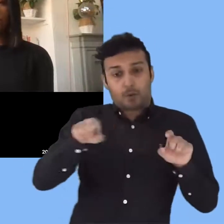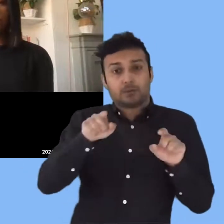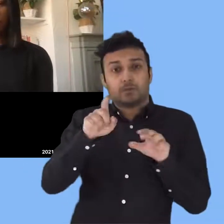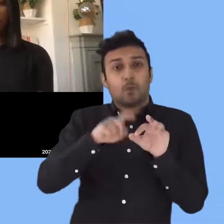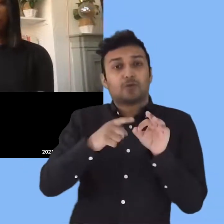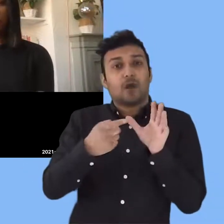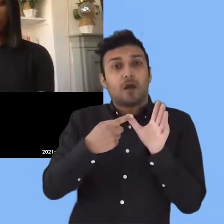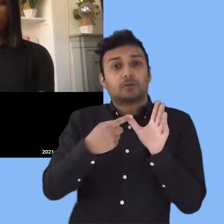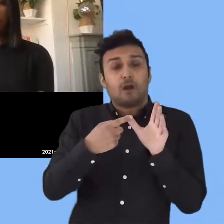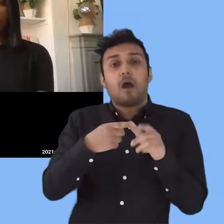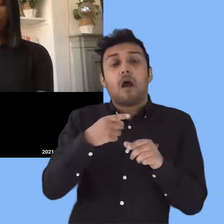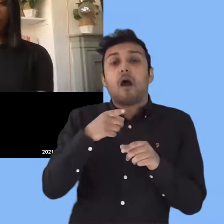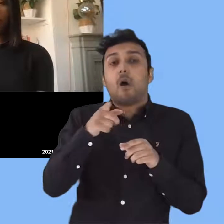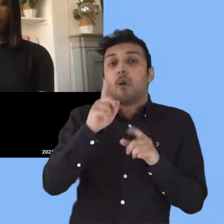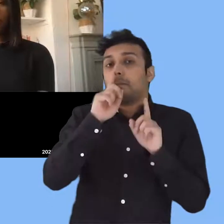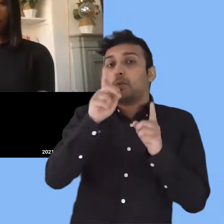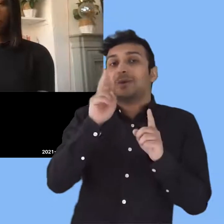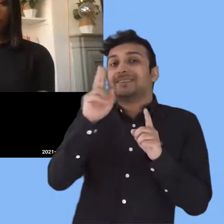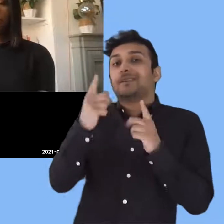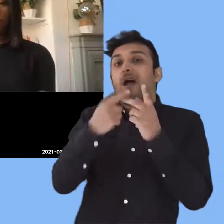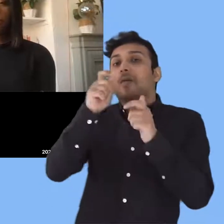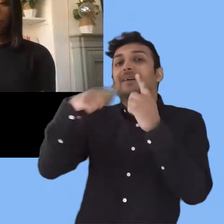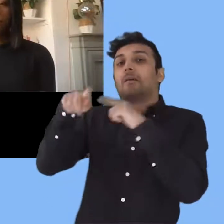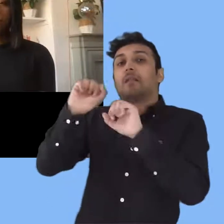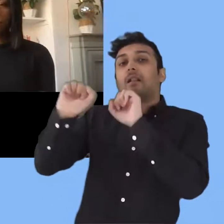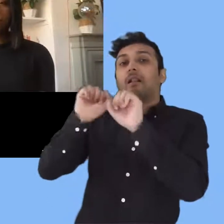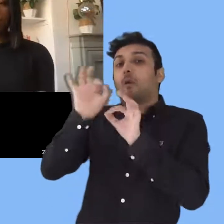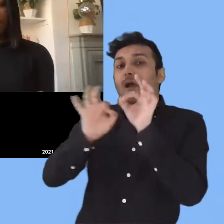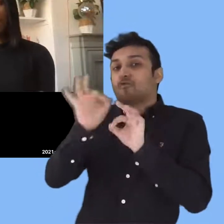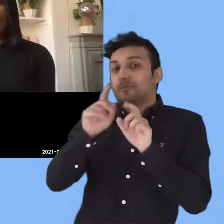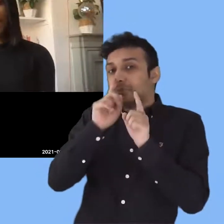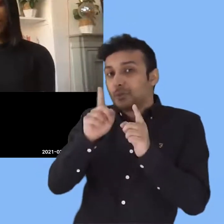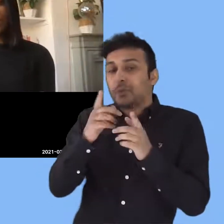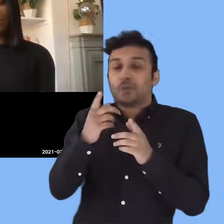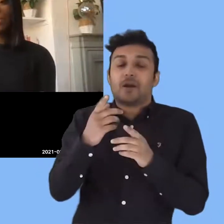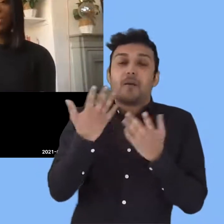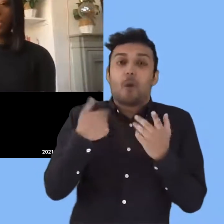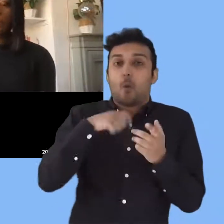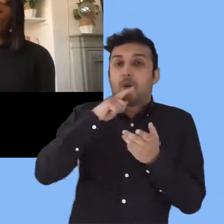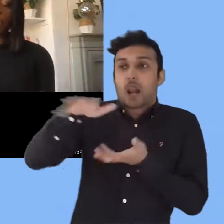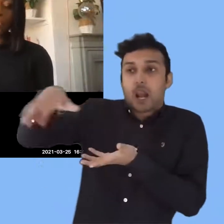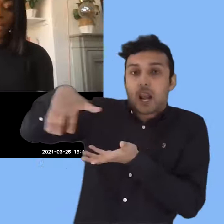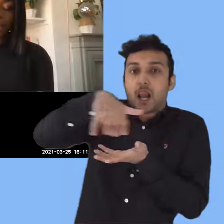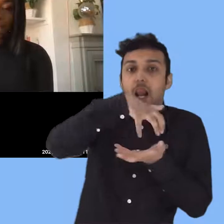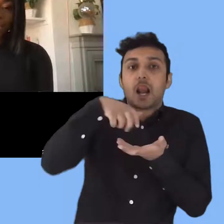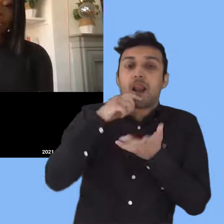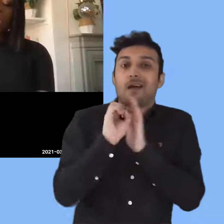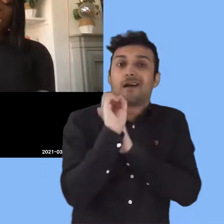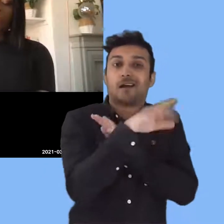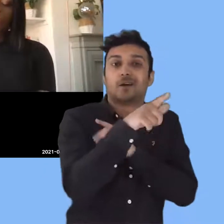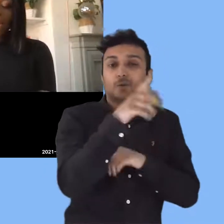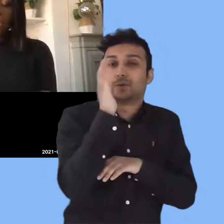You'll only be able to see your own question, but we will be collating those for the speakers. Thanks, Jules. And also for everybody that's